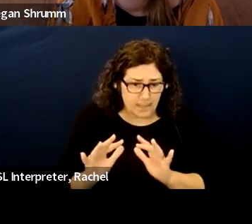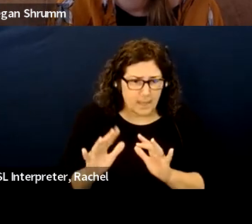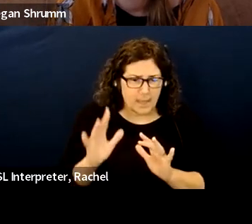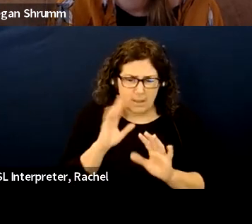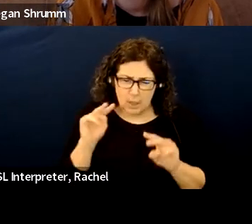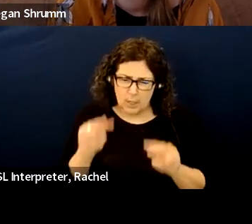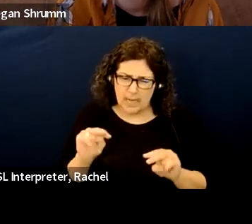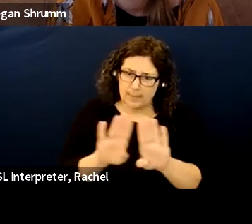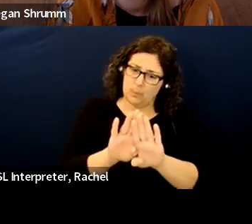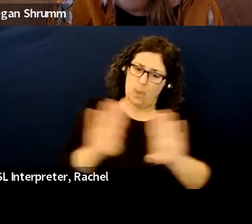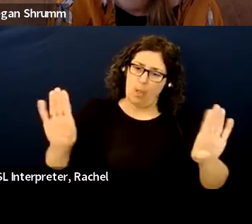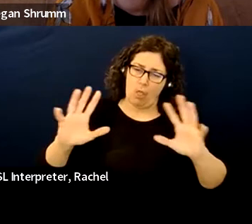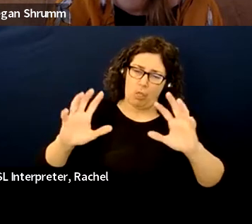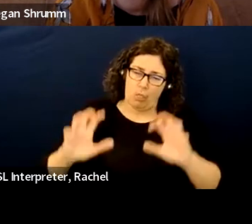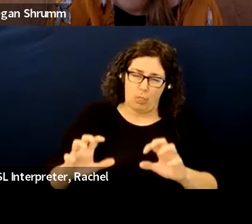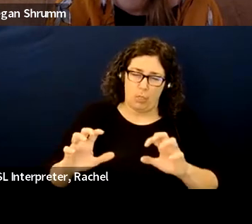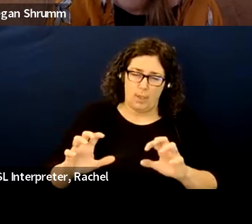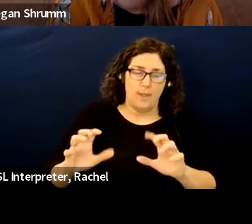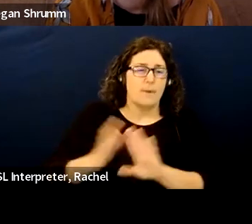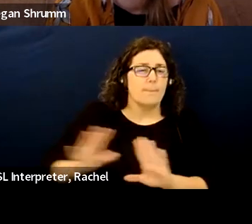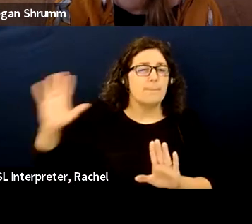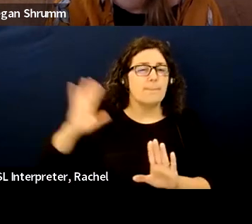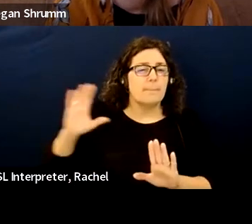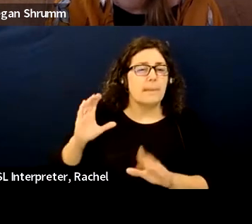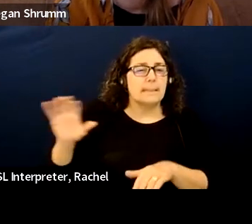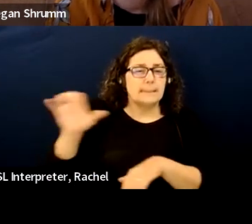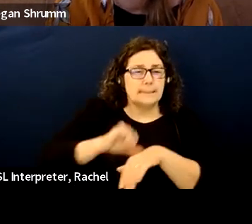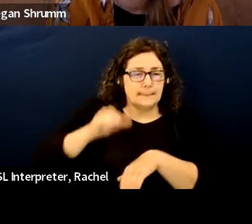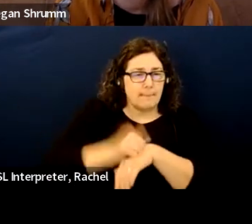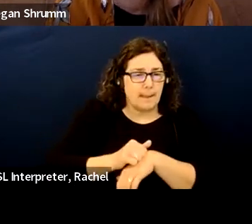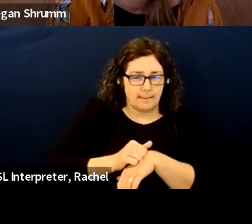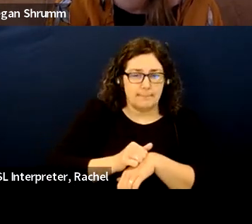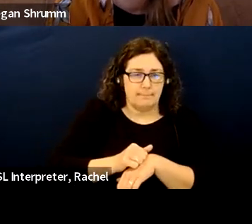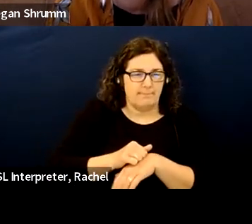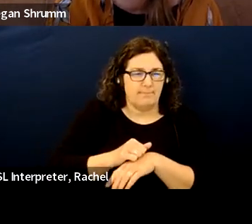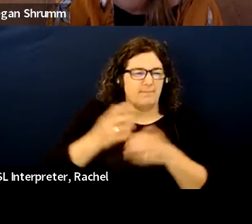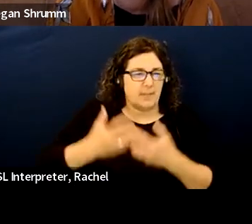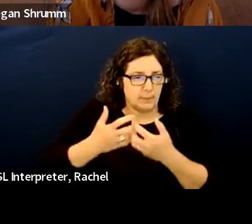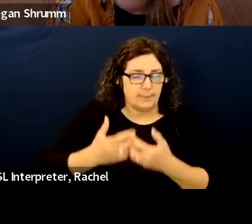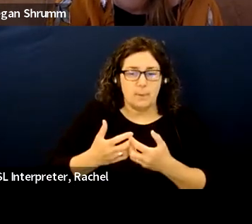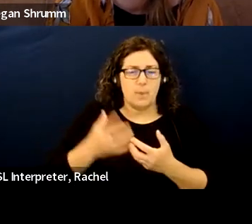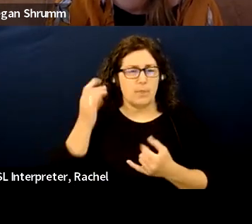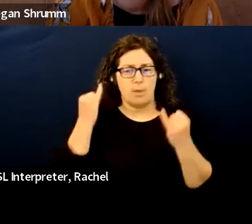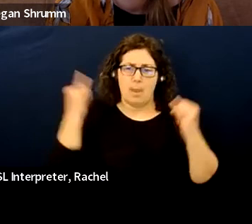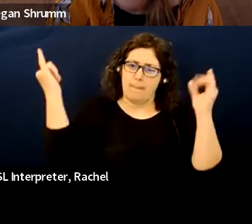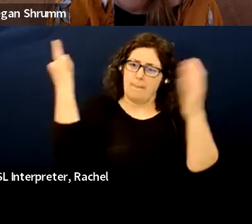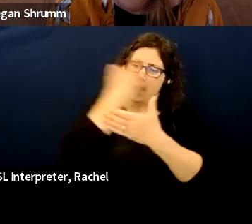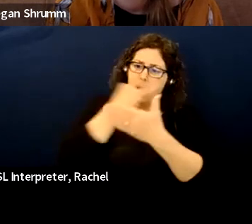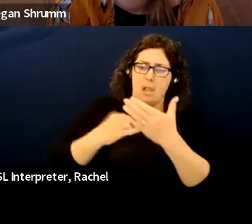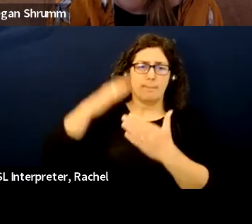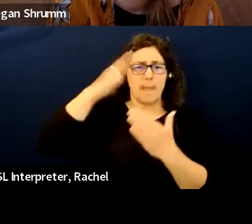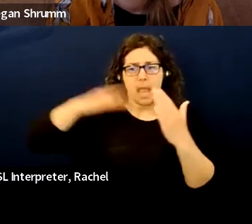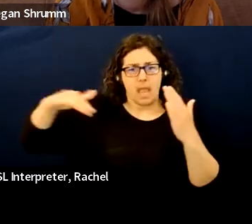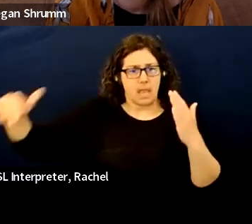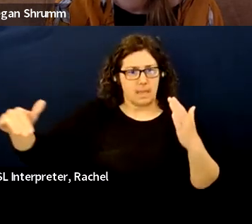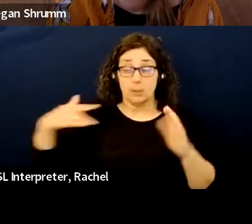decrepit wall that was a legacy from the cement plant. And we thought about painting a mural on it. And so we got in contact with